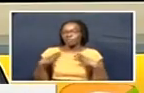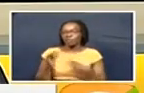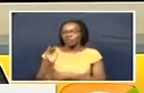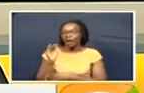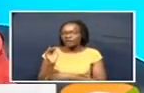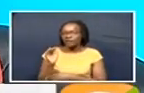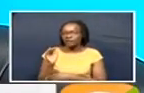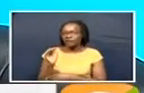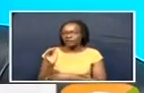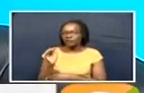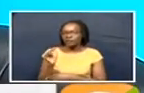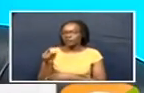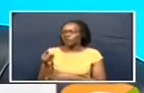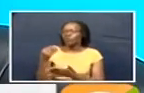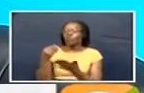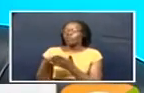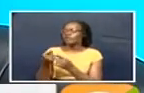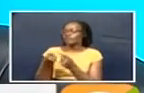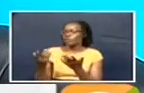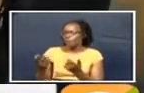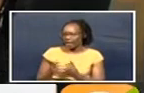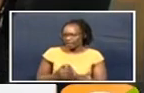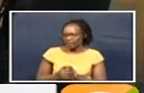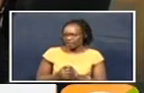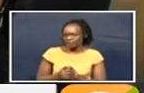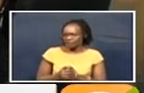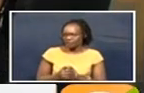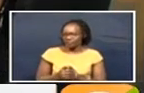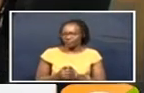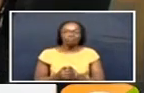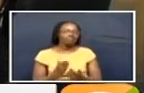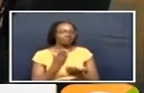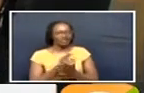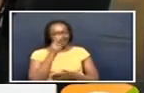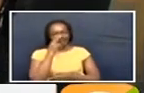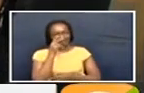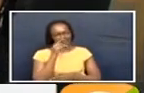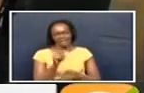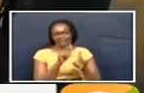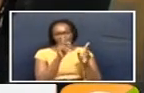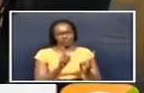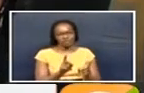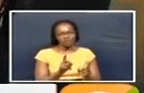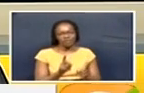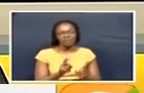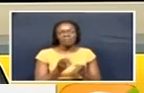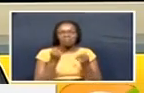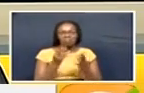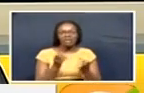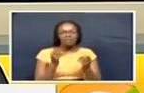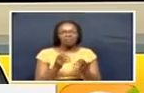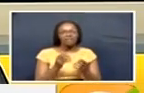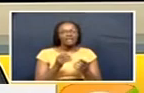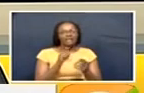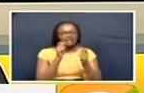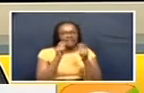frequently what the source of your money was. I guess it's an interesting question, and it's one that I've faced in every interview that I've done, Lillian, and